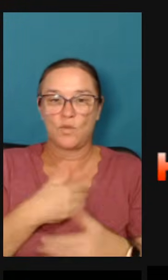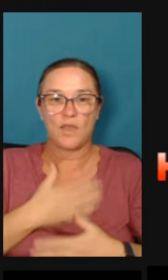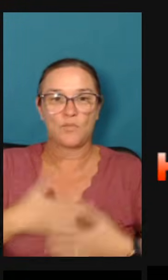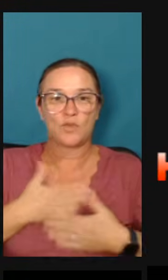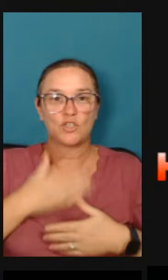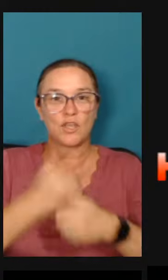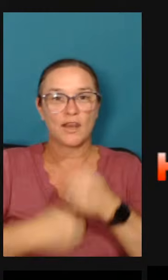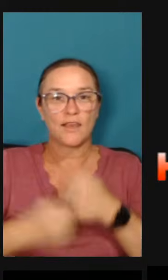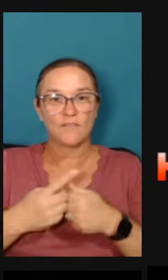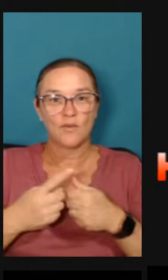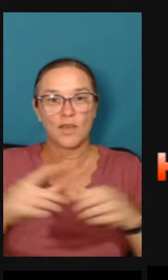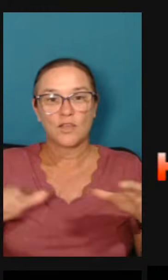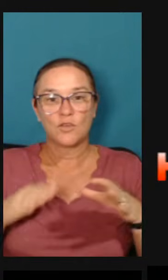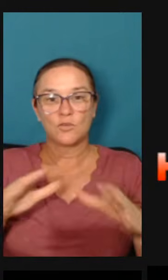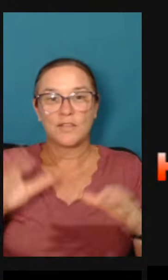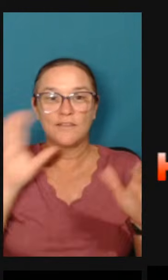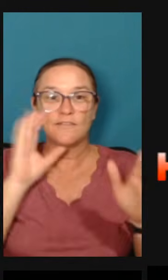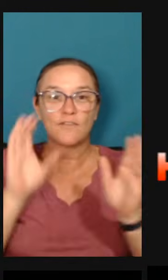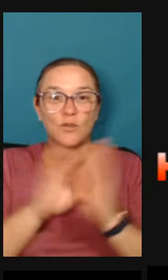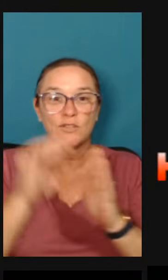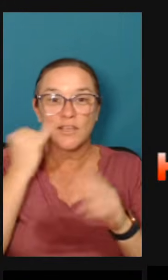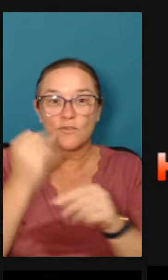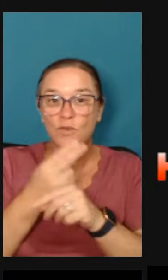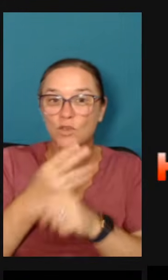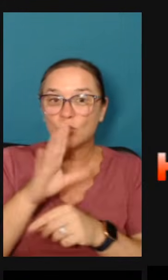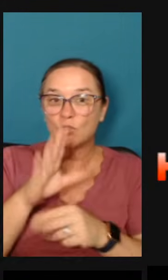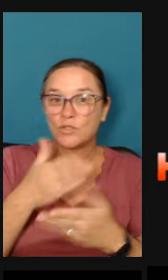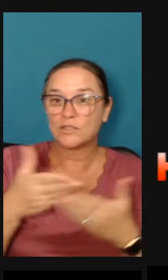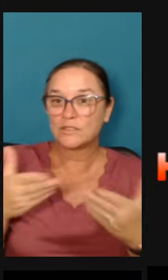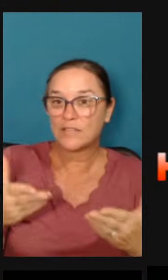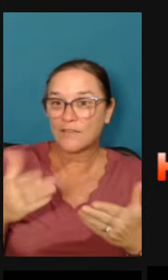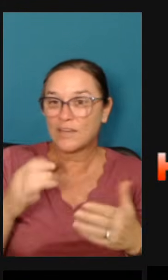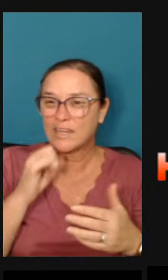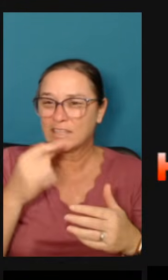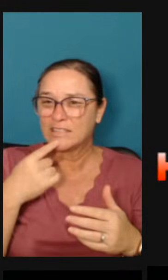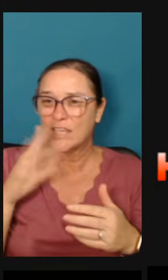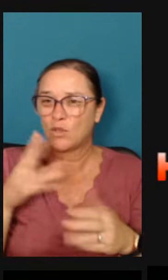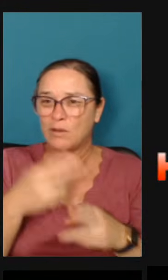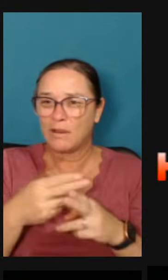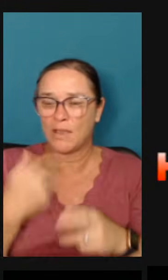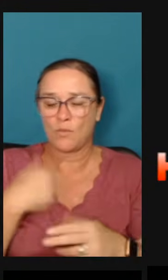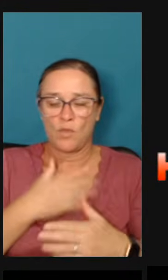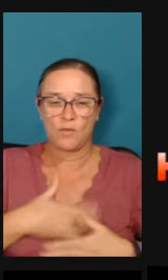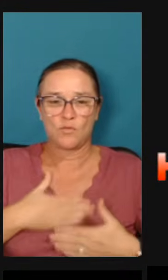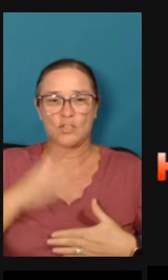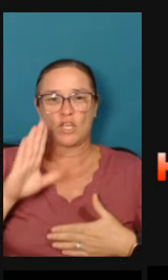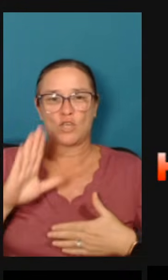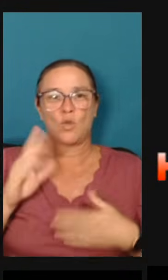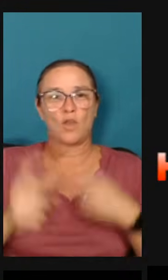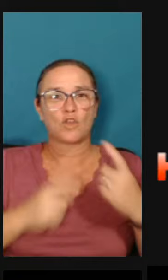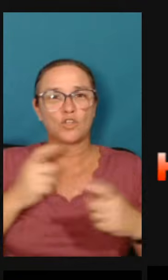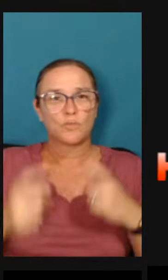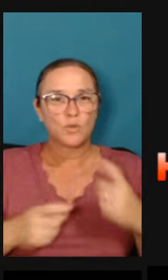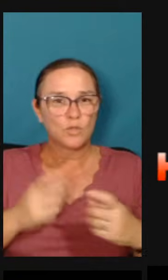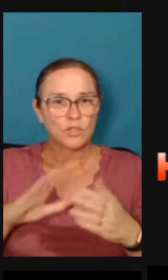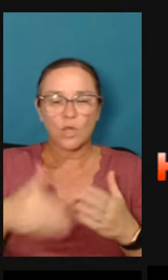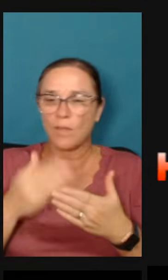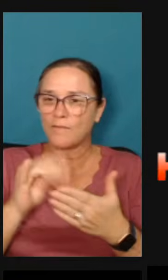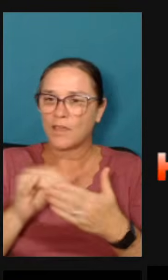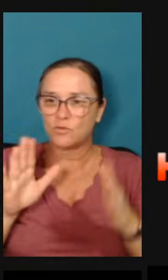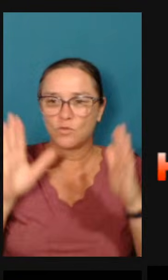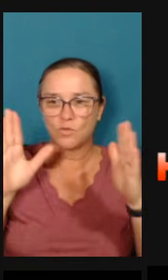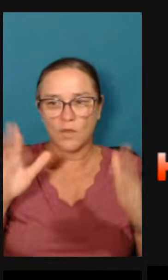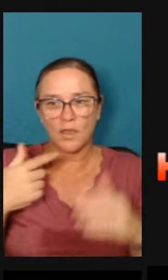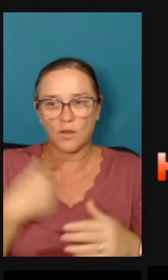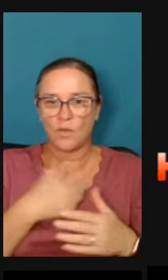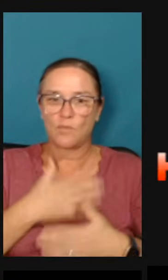did submit photos. If we used your stuff, I didn't shout you out, we appreciate your contributions. All that stuff is great, and we really